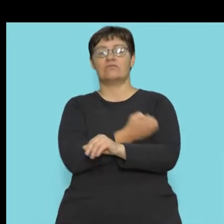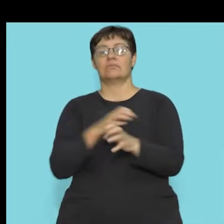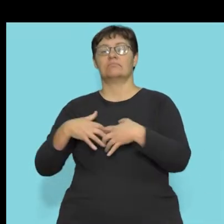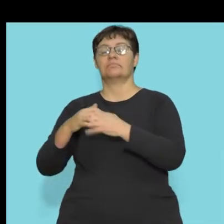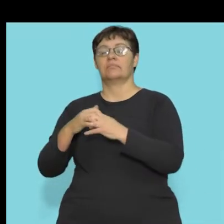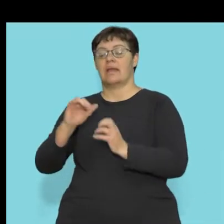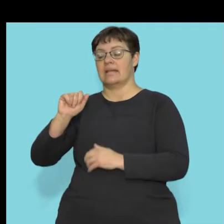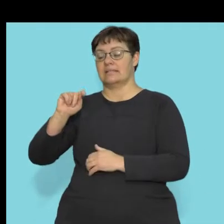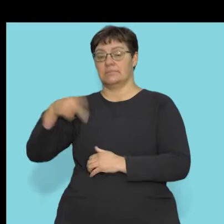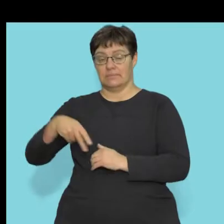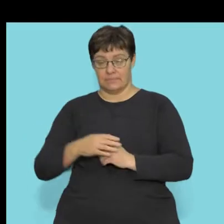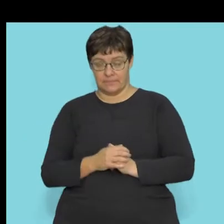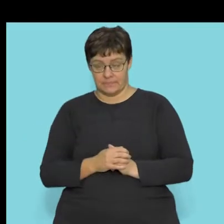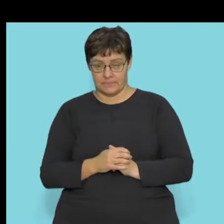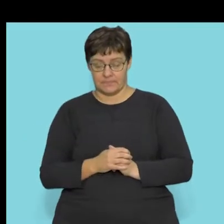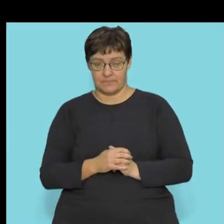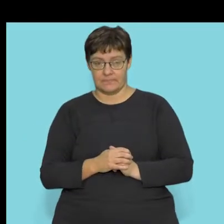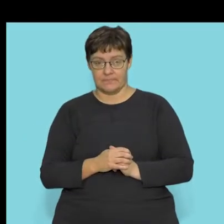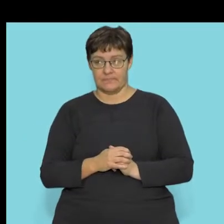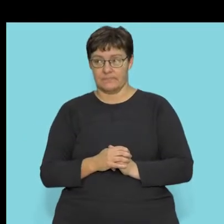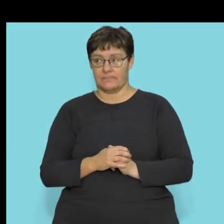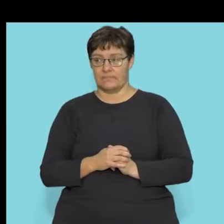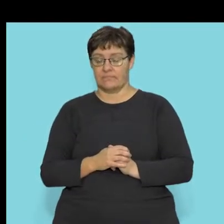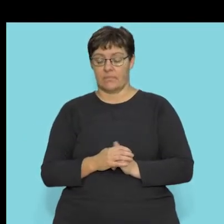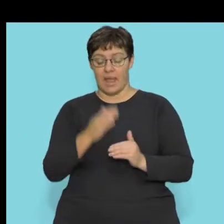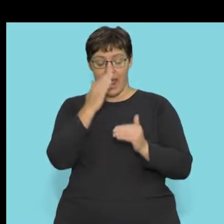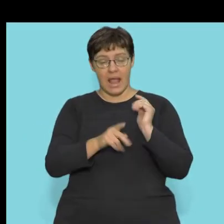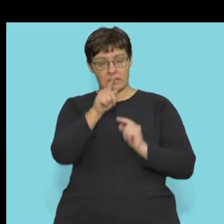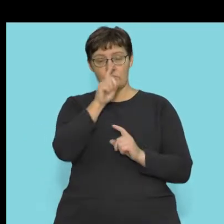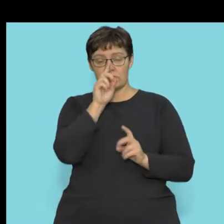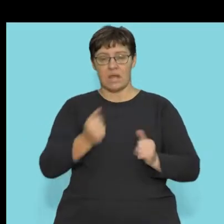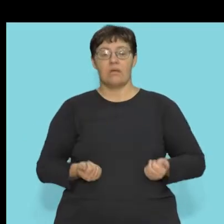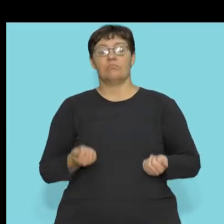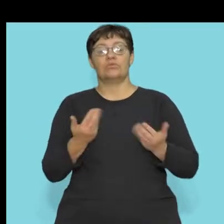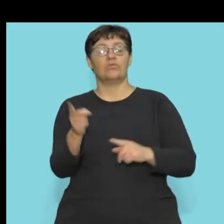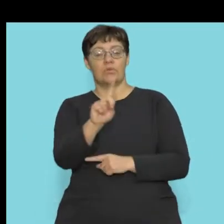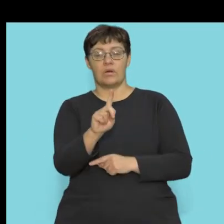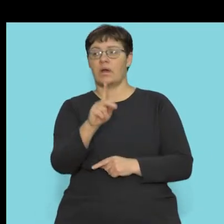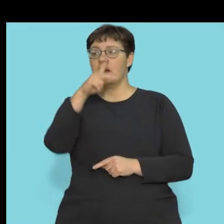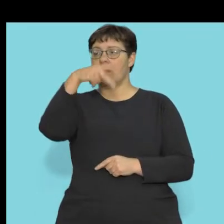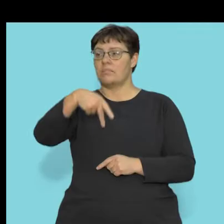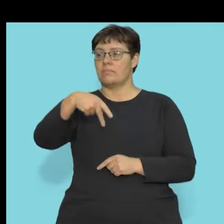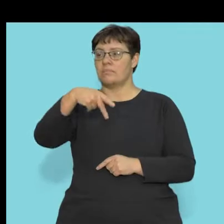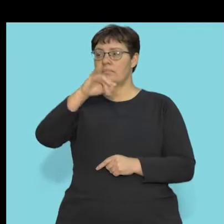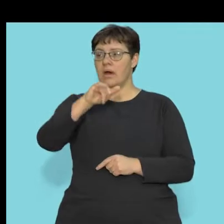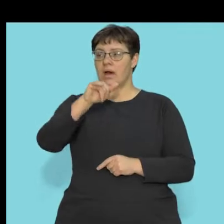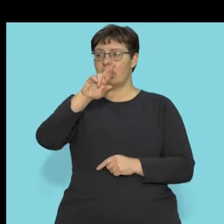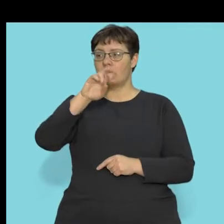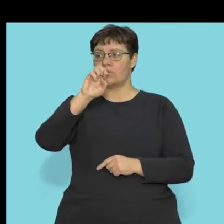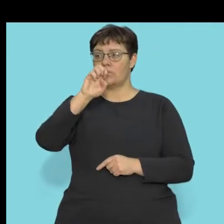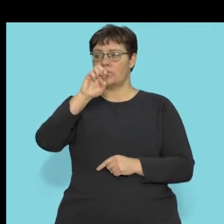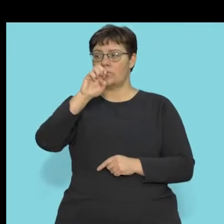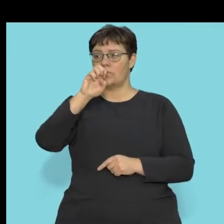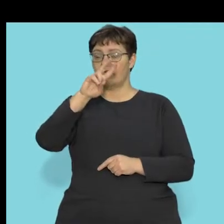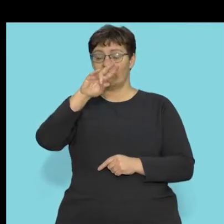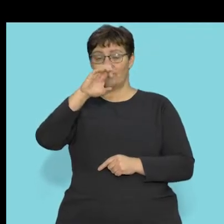energy-rich molecules called ATP. At the end of glycolysis, we see the production of pyruvic acid. So